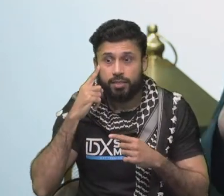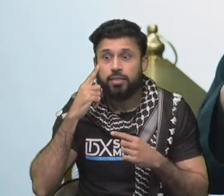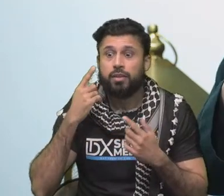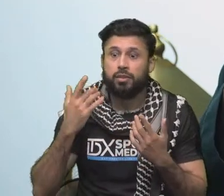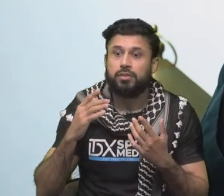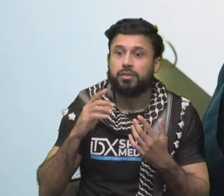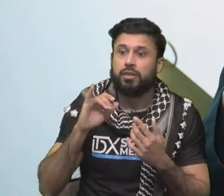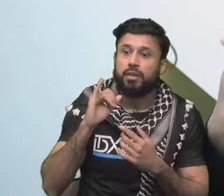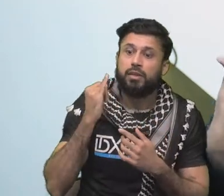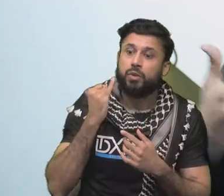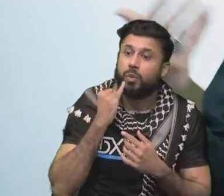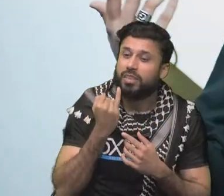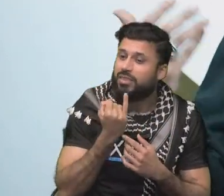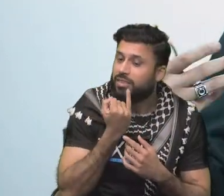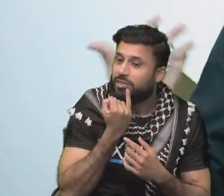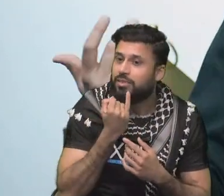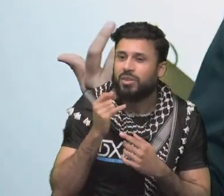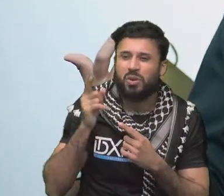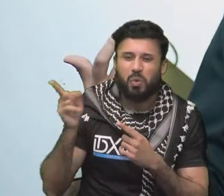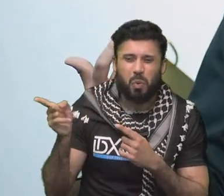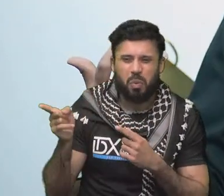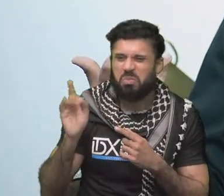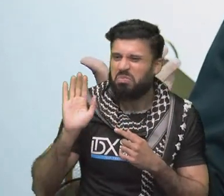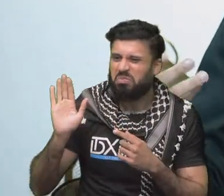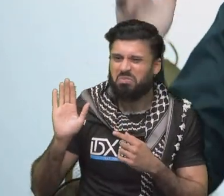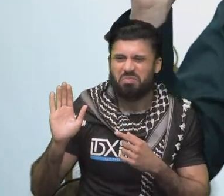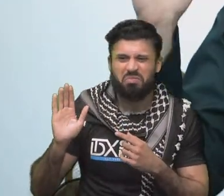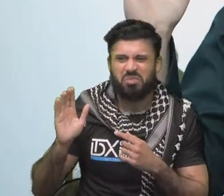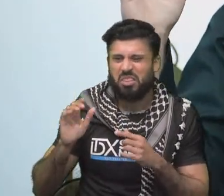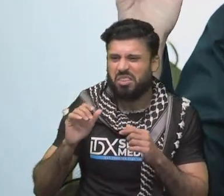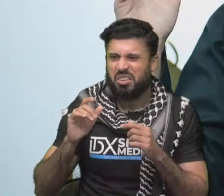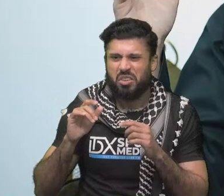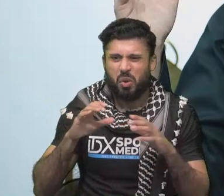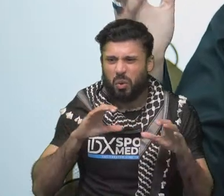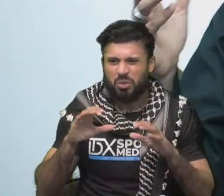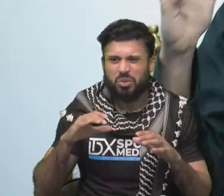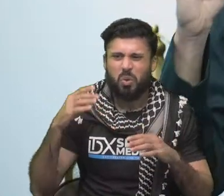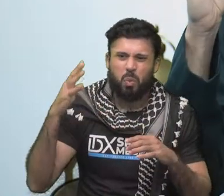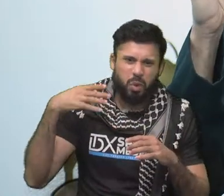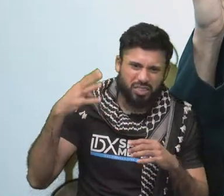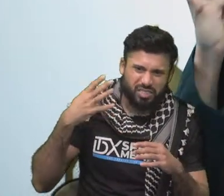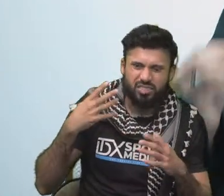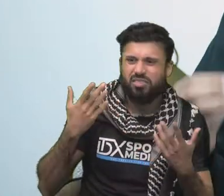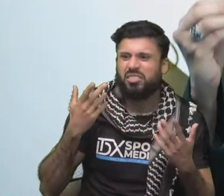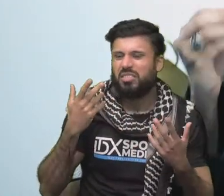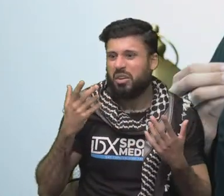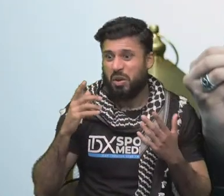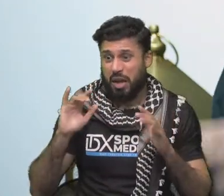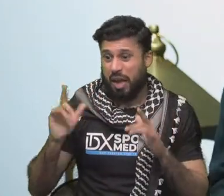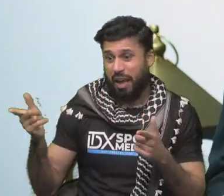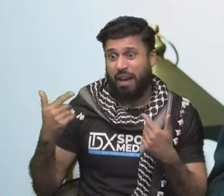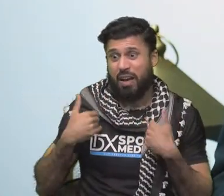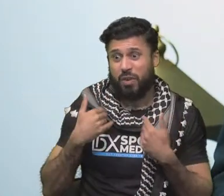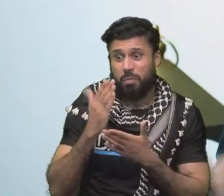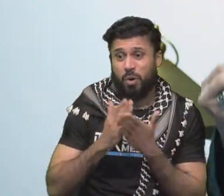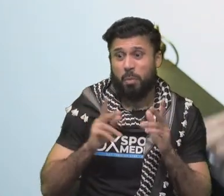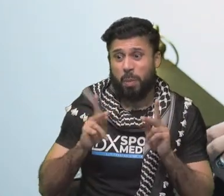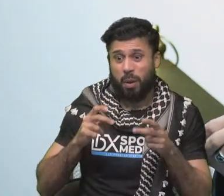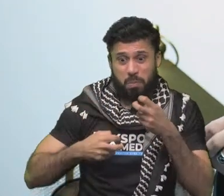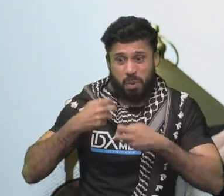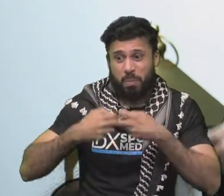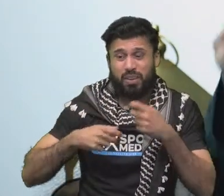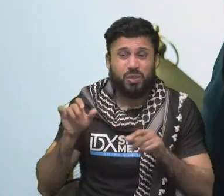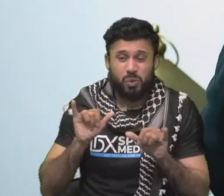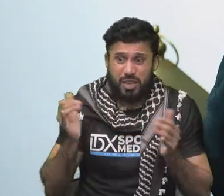where you say, look, I'm a sinner, but I know Allah is forgiving. That's one of the most insulting things you can say. You know